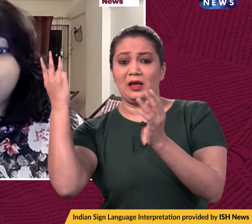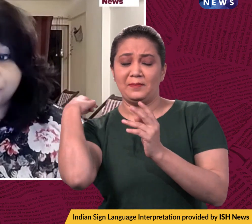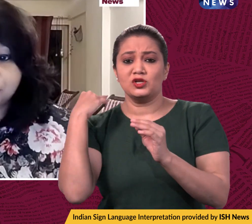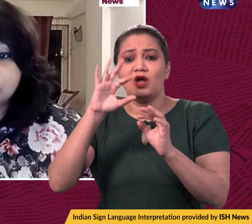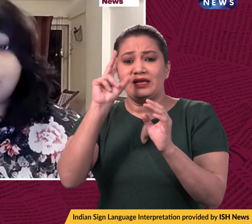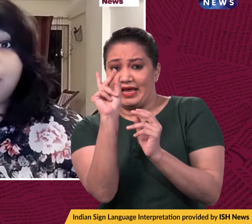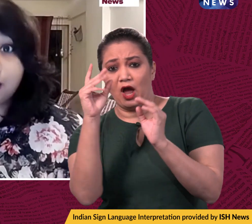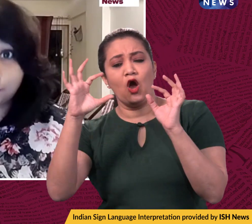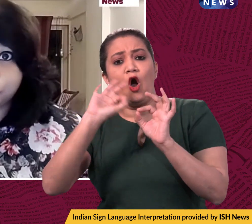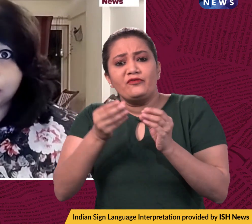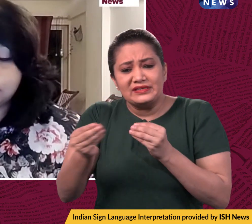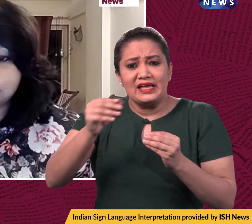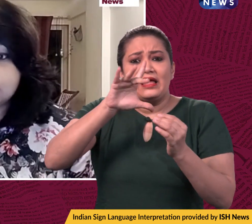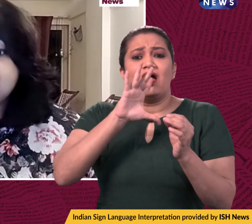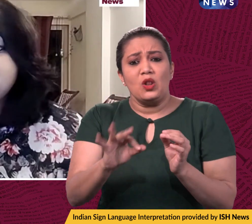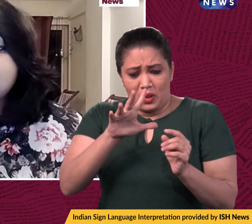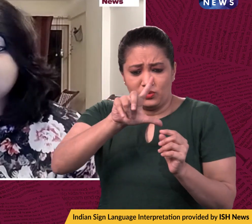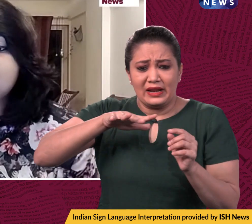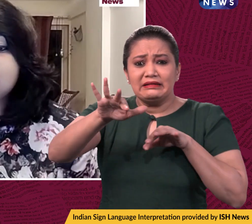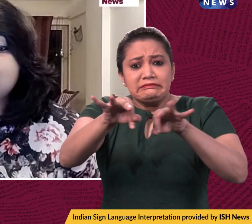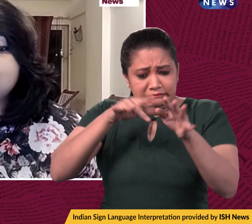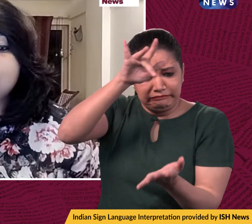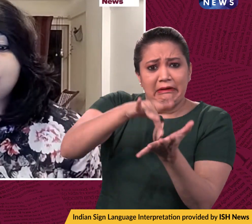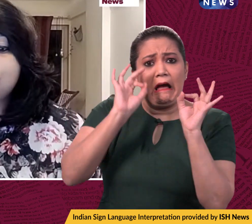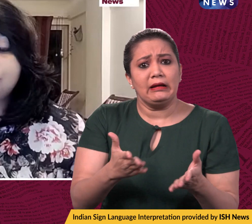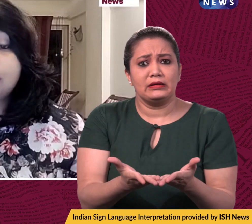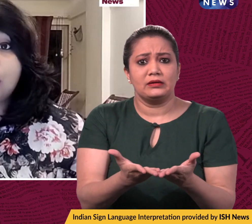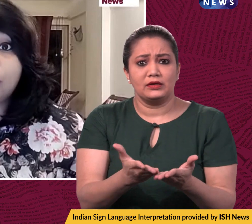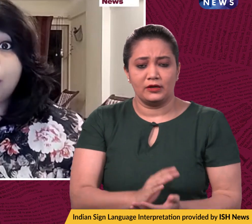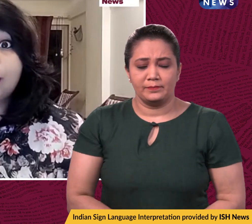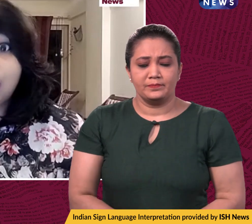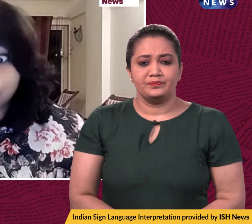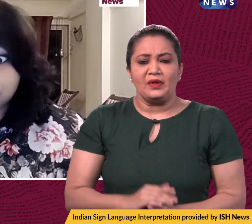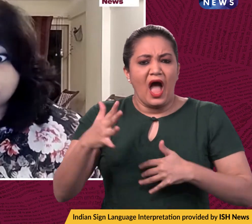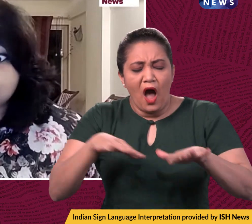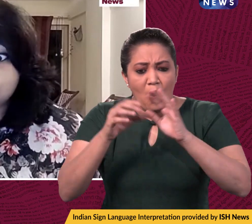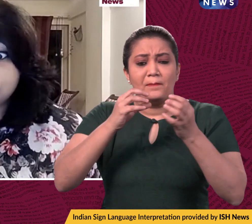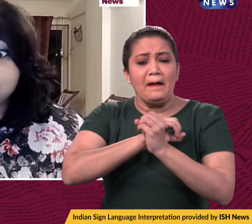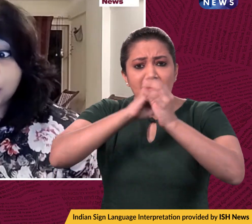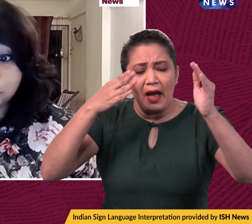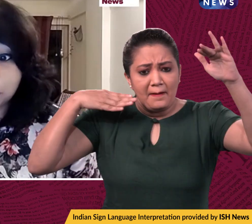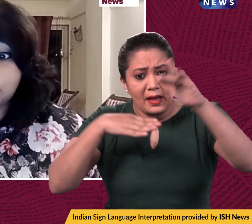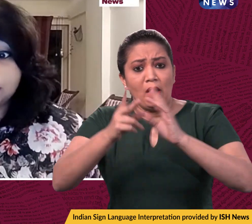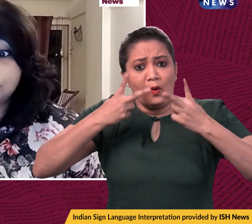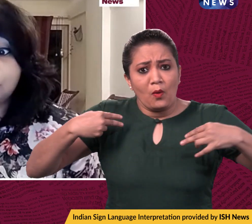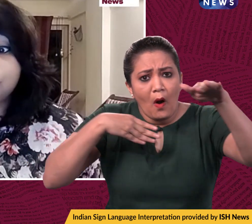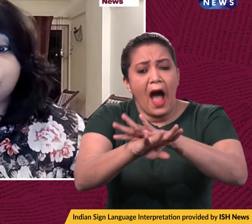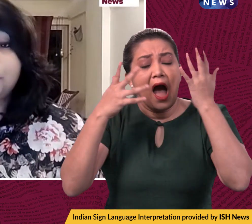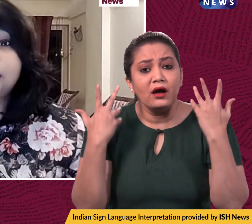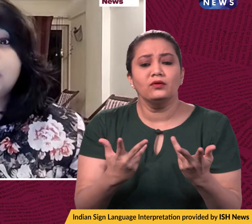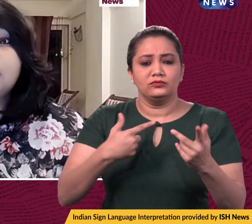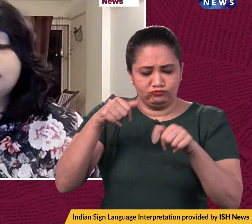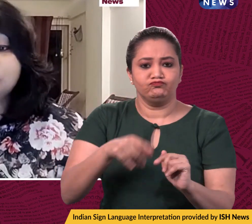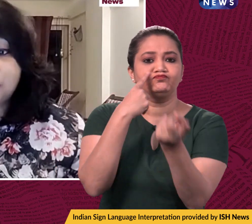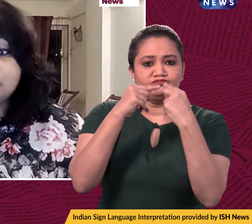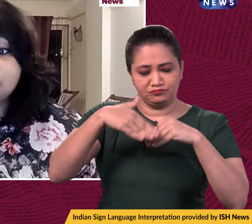Police's office in the heart of Ludhiana city. Investigations are focusing now on how the explosives were smuggled into the court